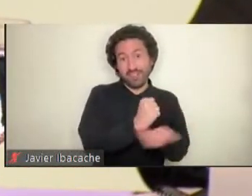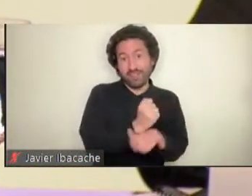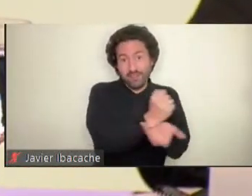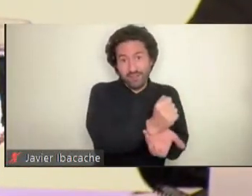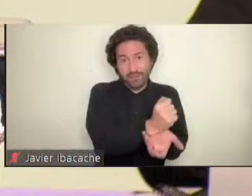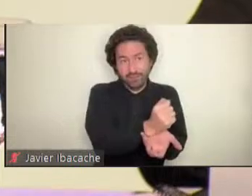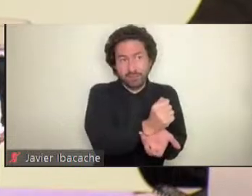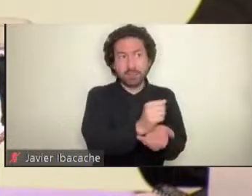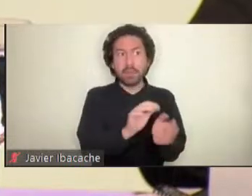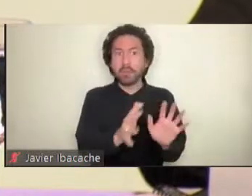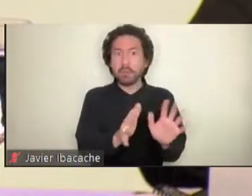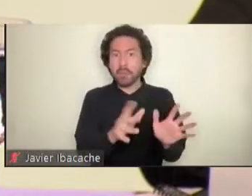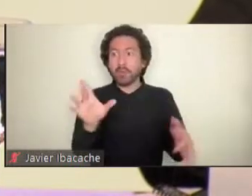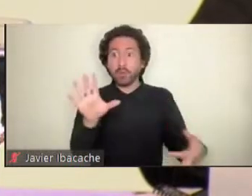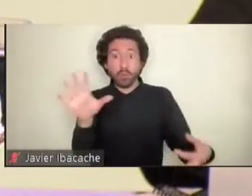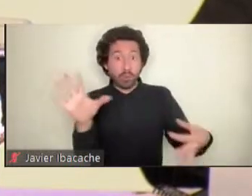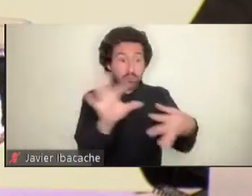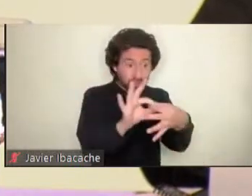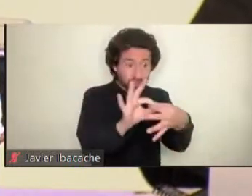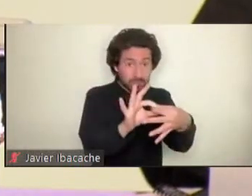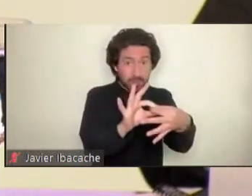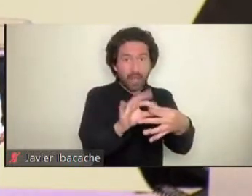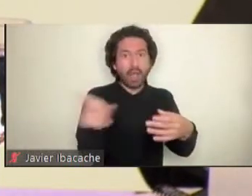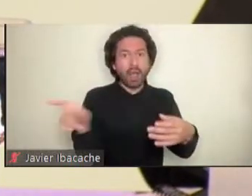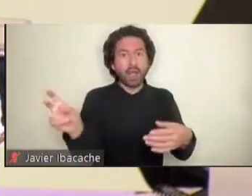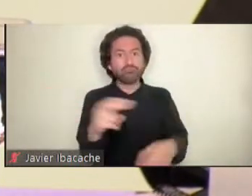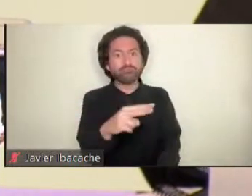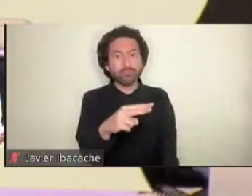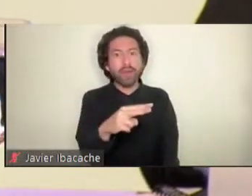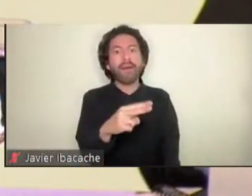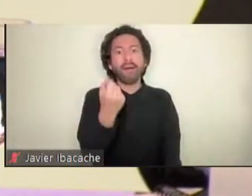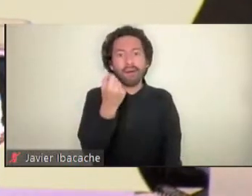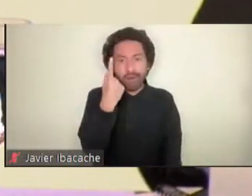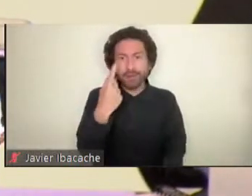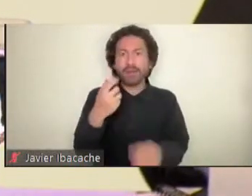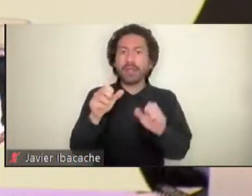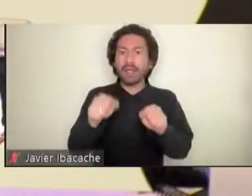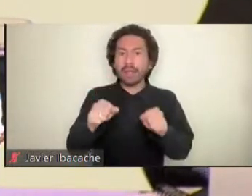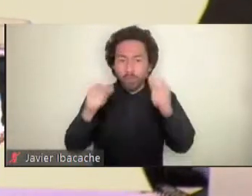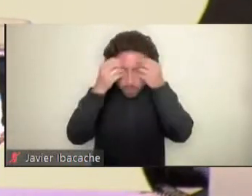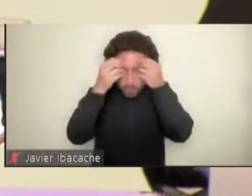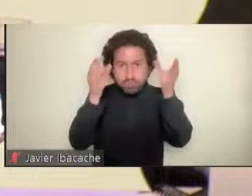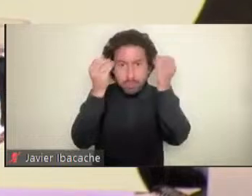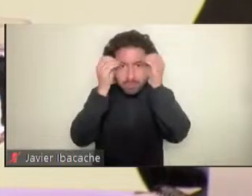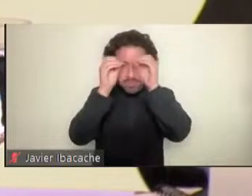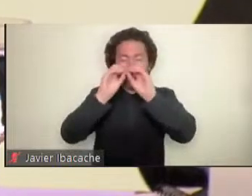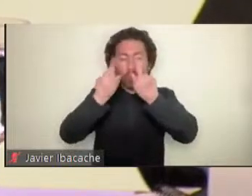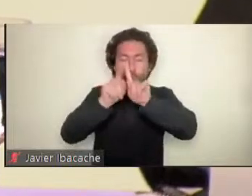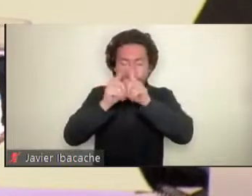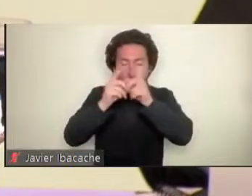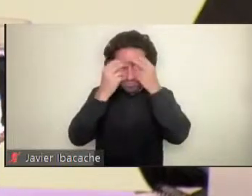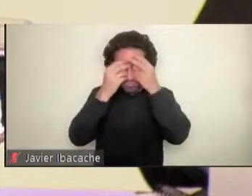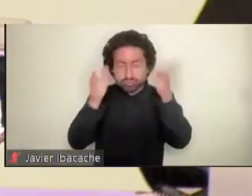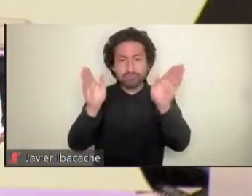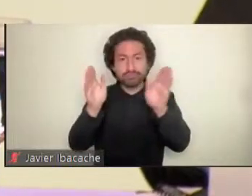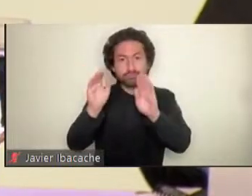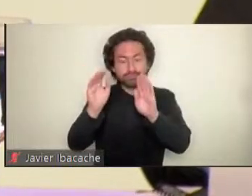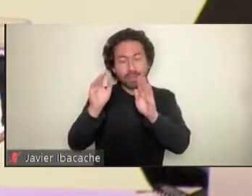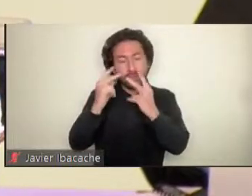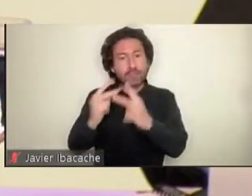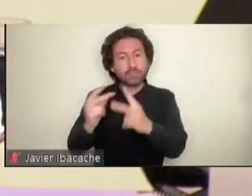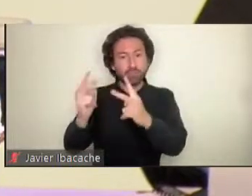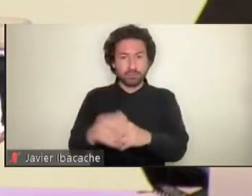it can connect that to the great challenges of the nation. That's one possibility. But